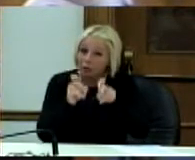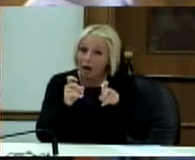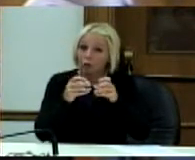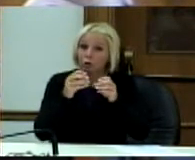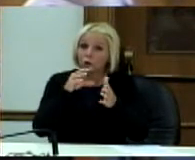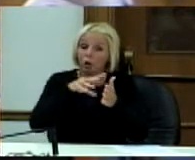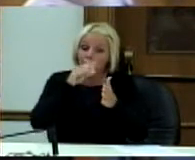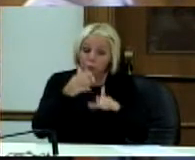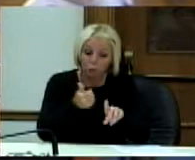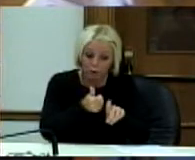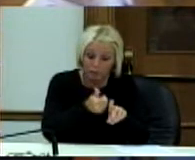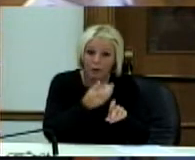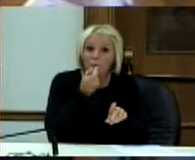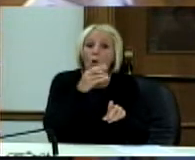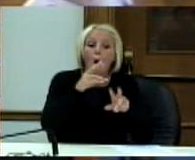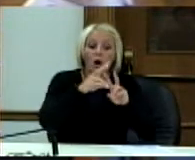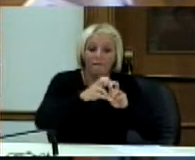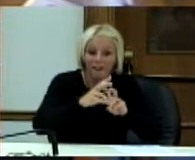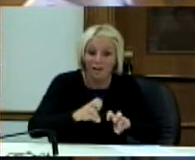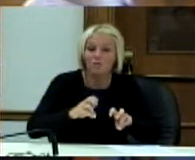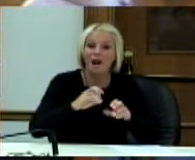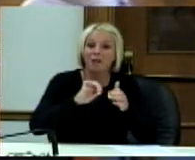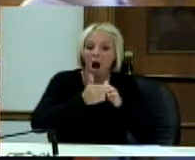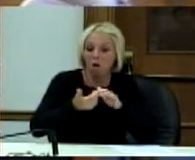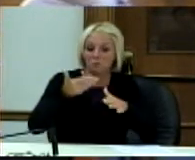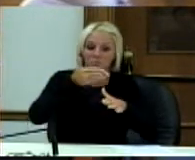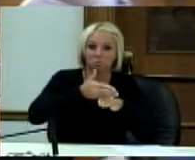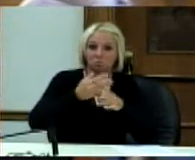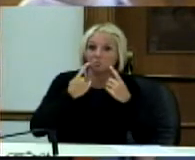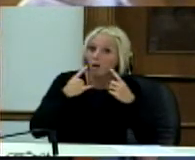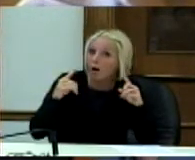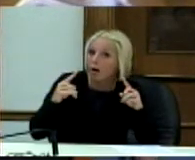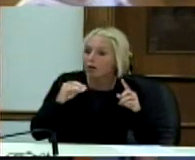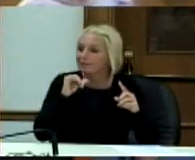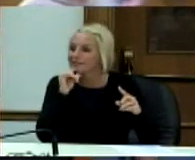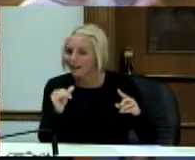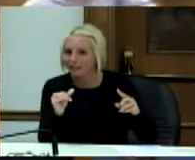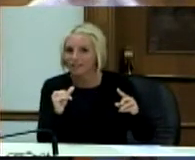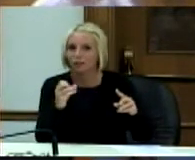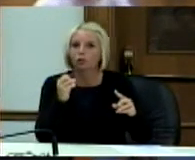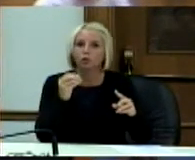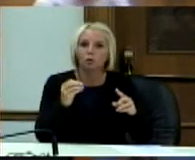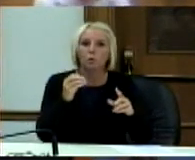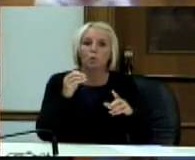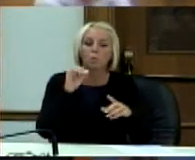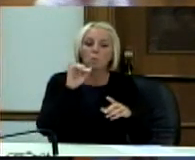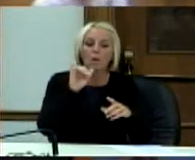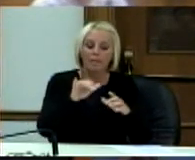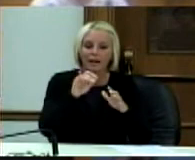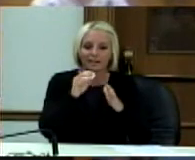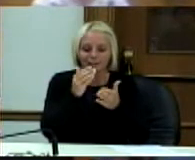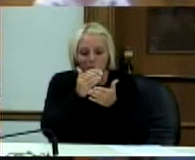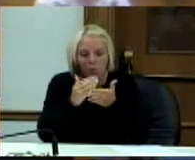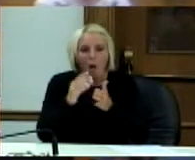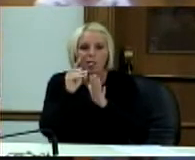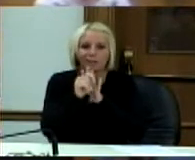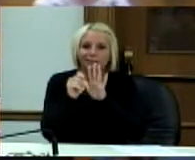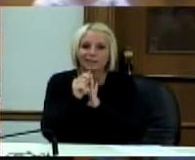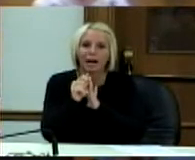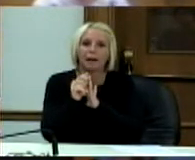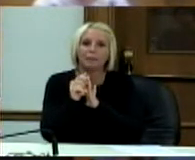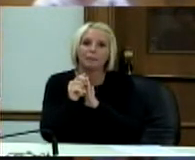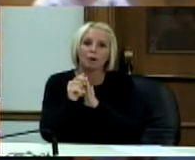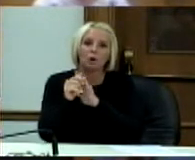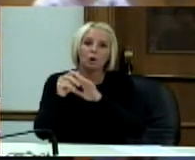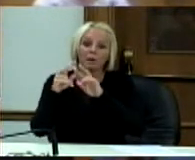test the student or to evaluate how that intervention is working. And then, so that time, that small portion of